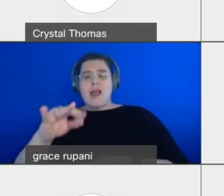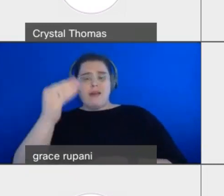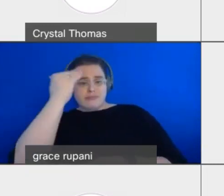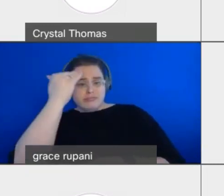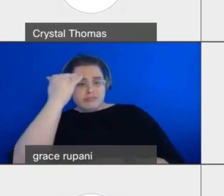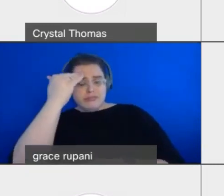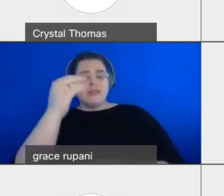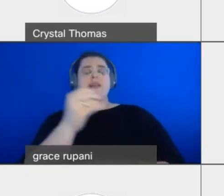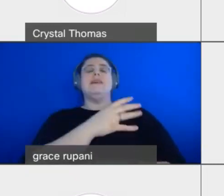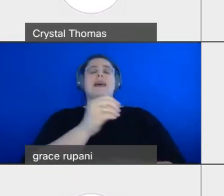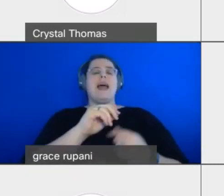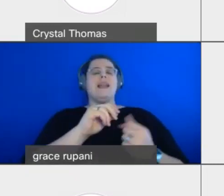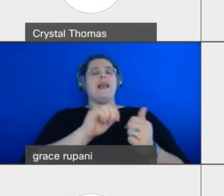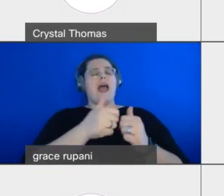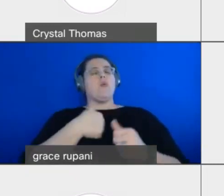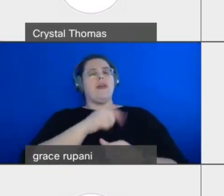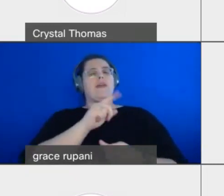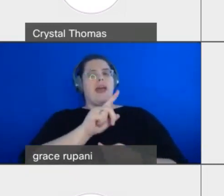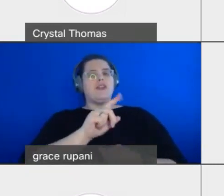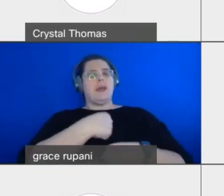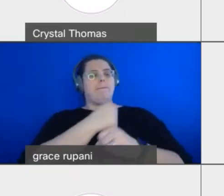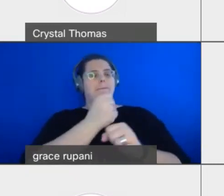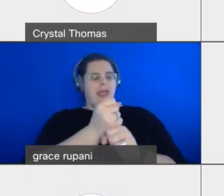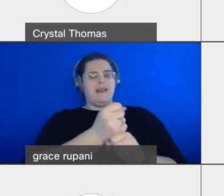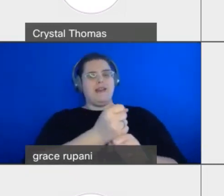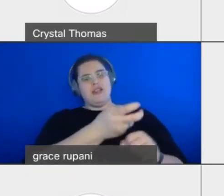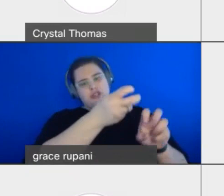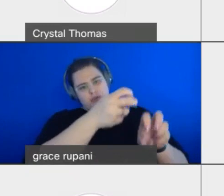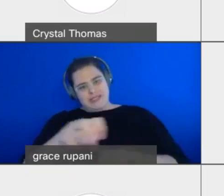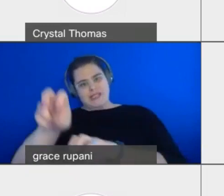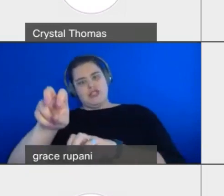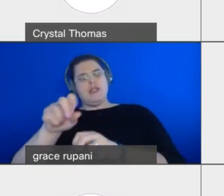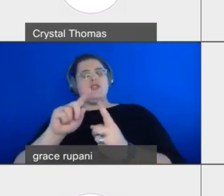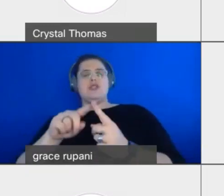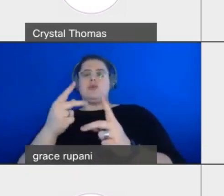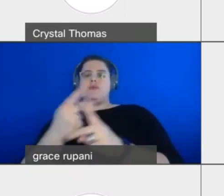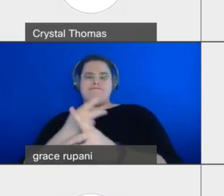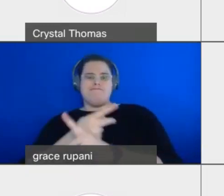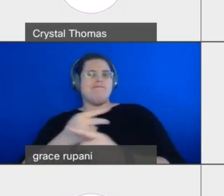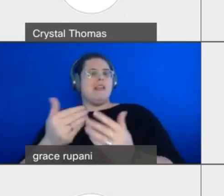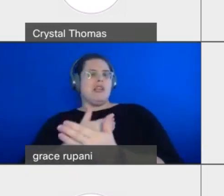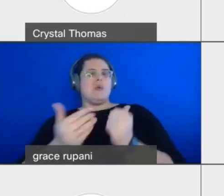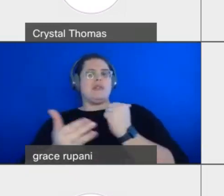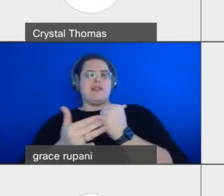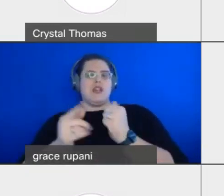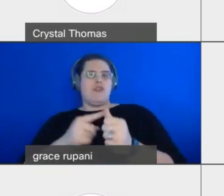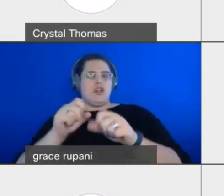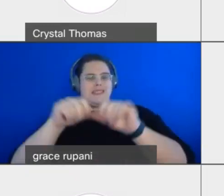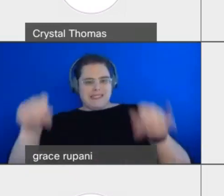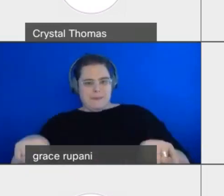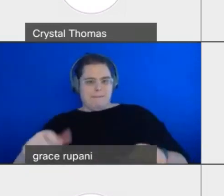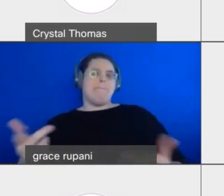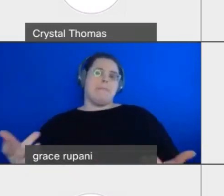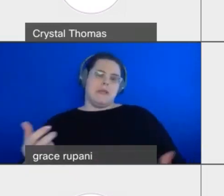to actualizing what a technology first system will be. So we're working closely with that, as well as some great